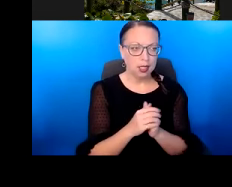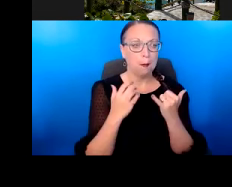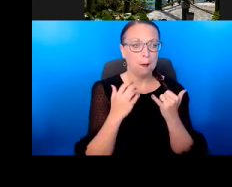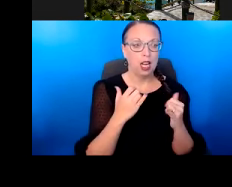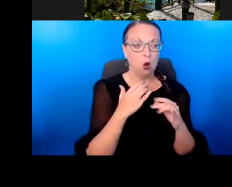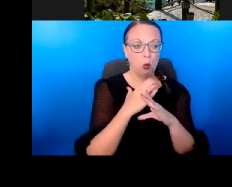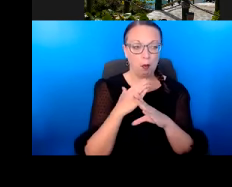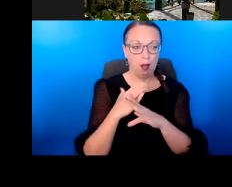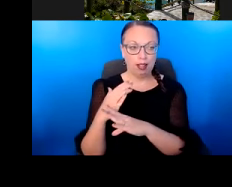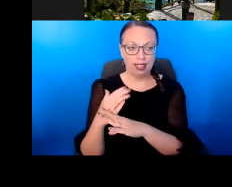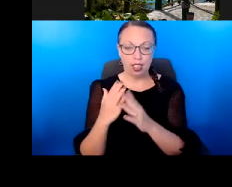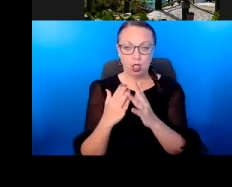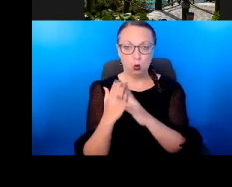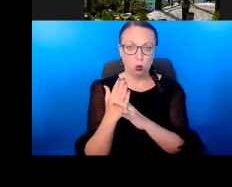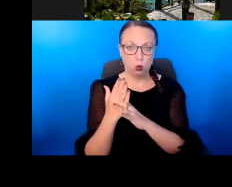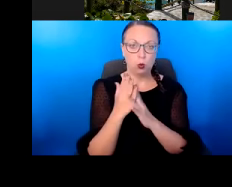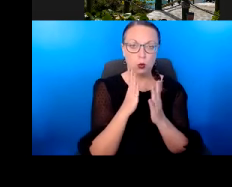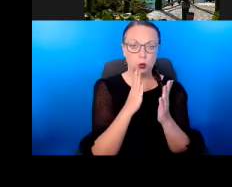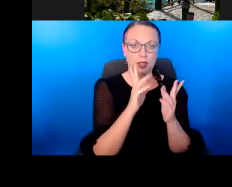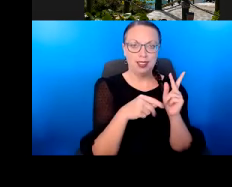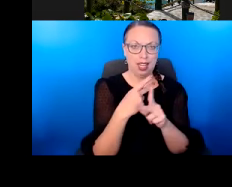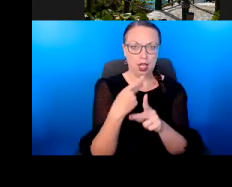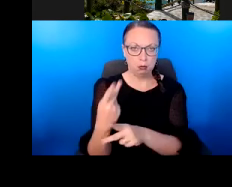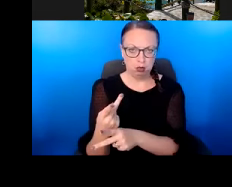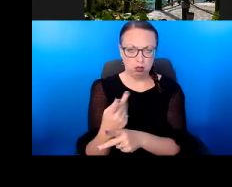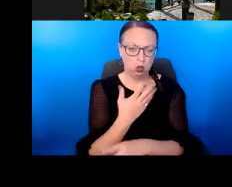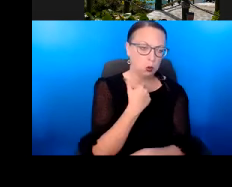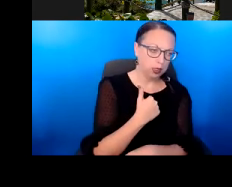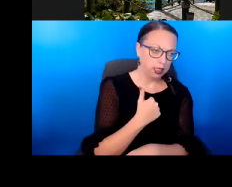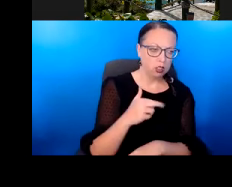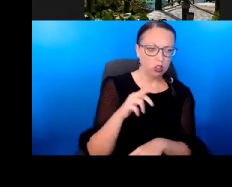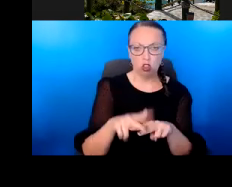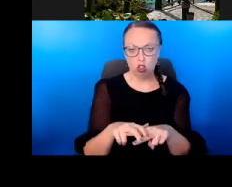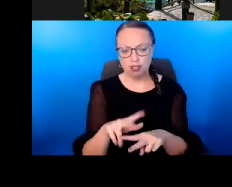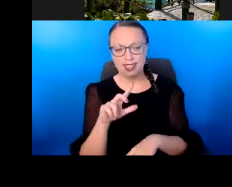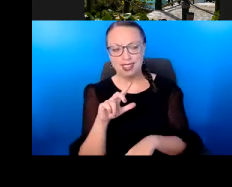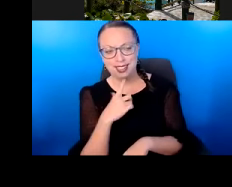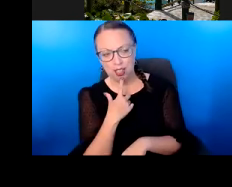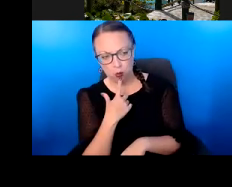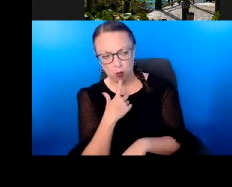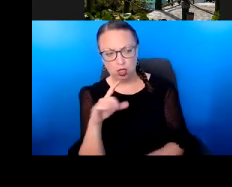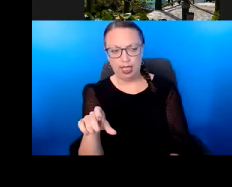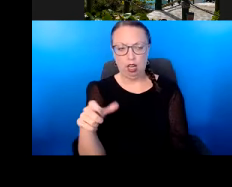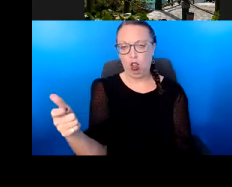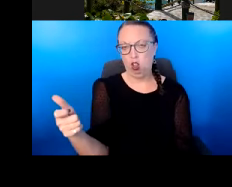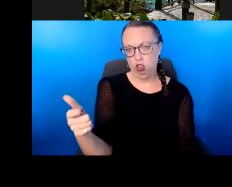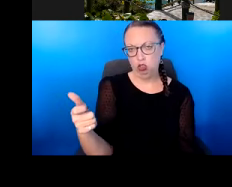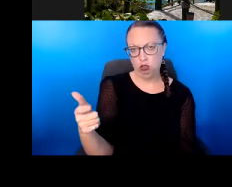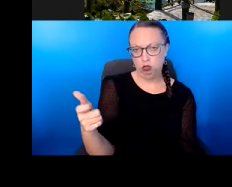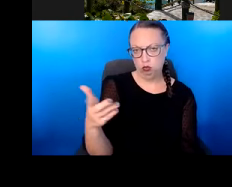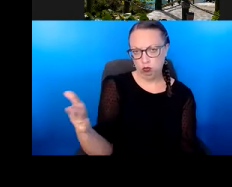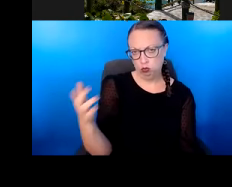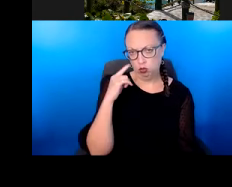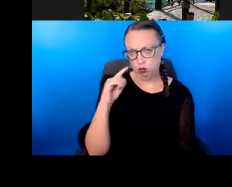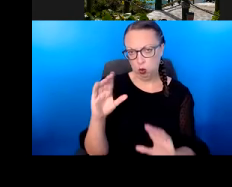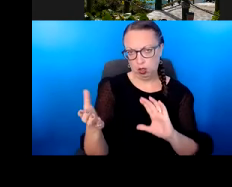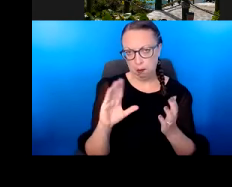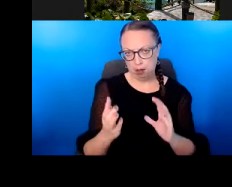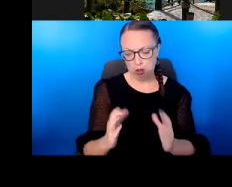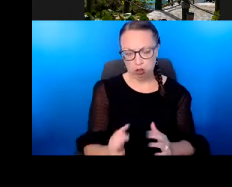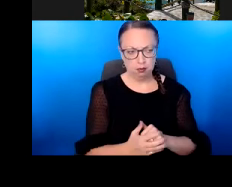by type. So we got our sweet foods, our salty, our sour, and our other objects for comparison